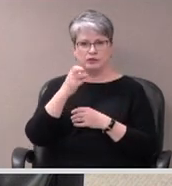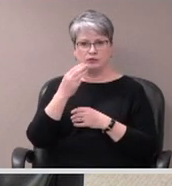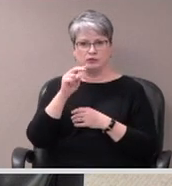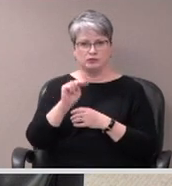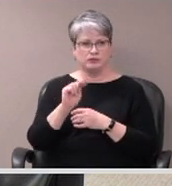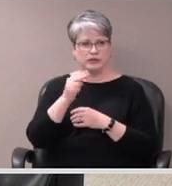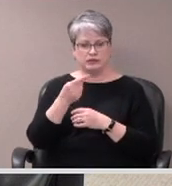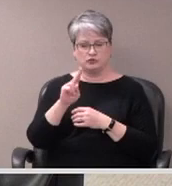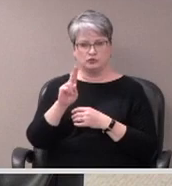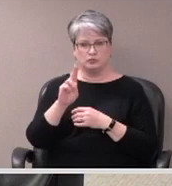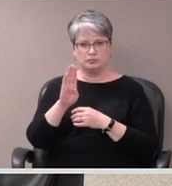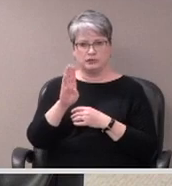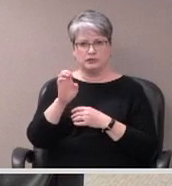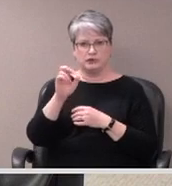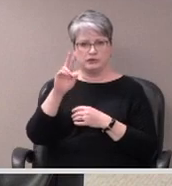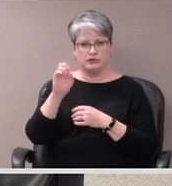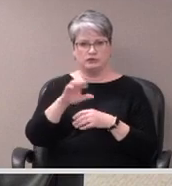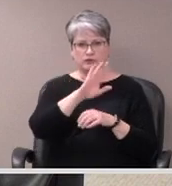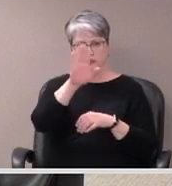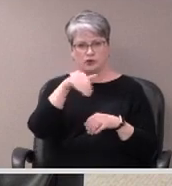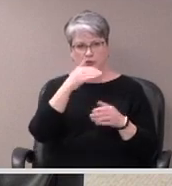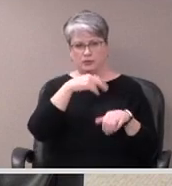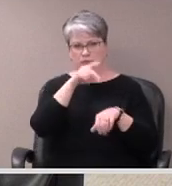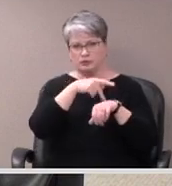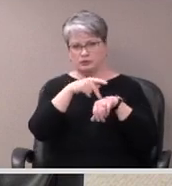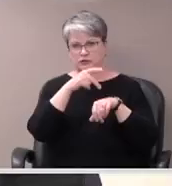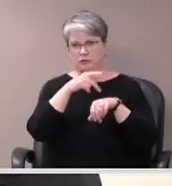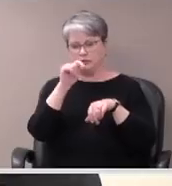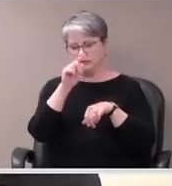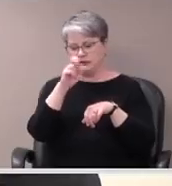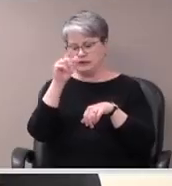Schools Michelle Dillard and her principal Dr. Tara Greenwell.